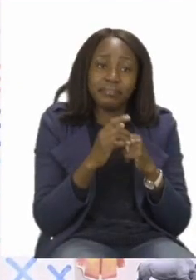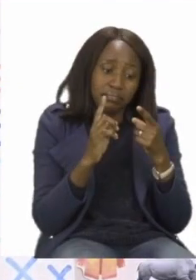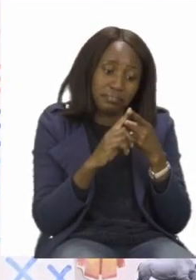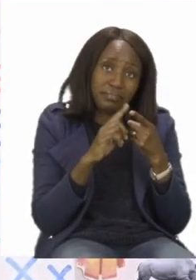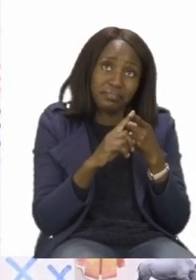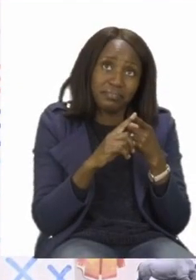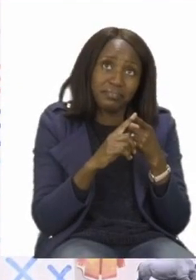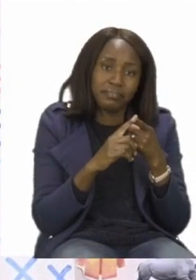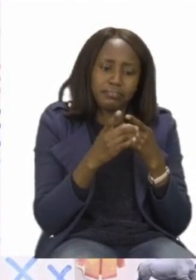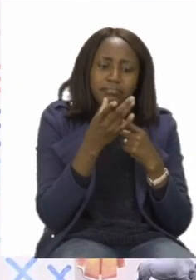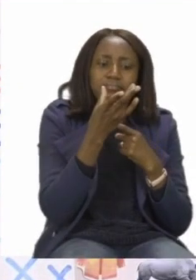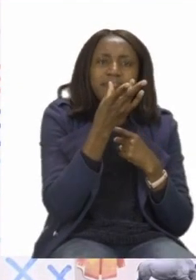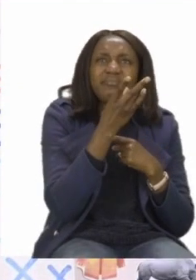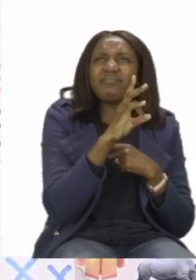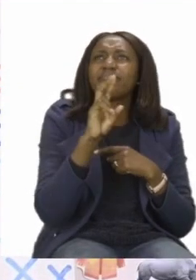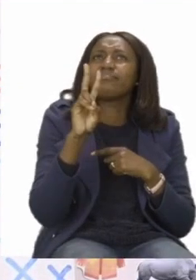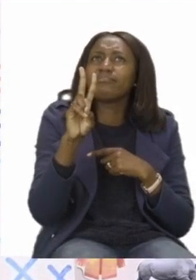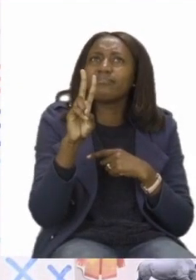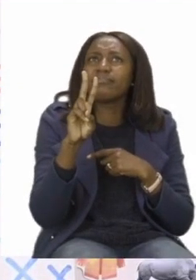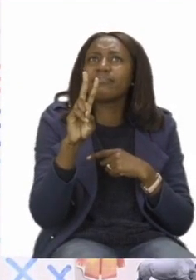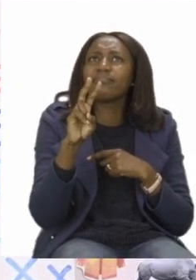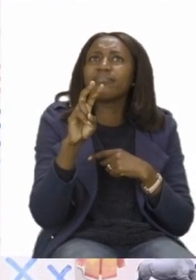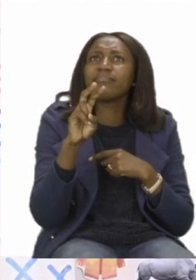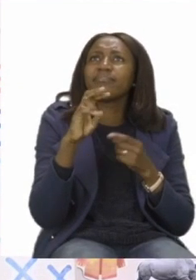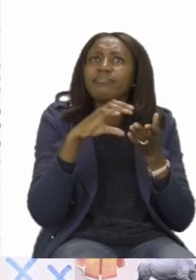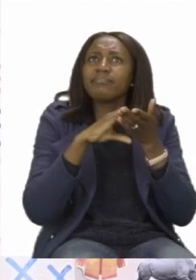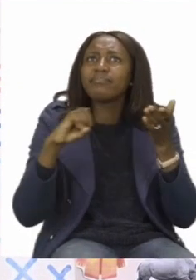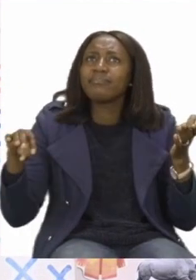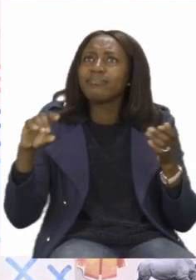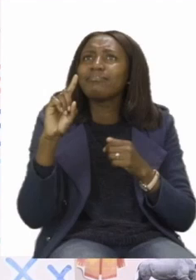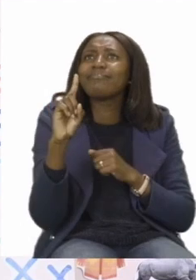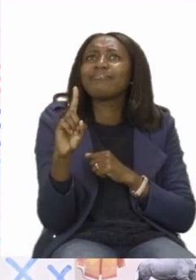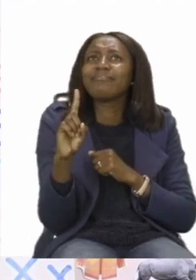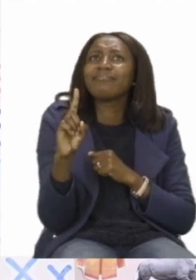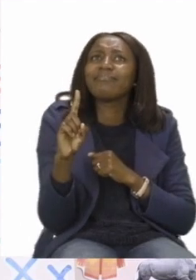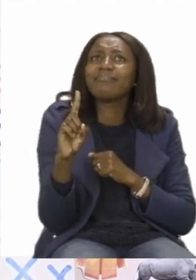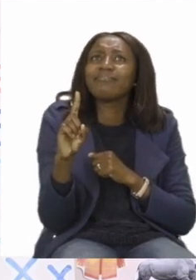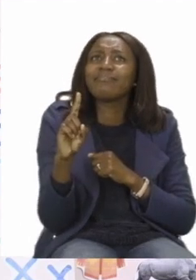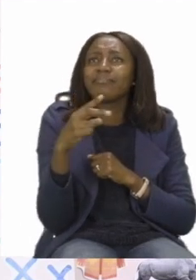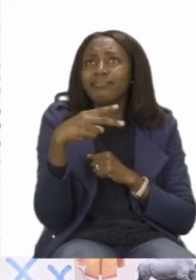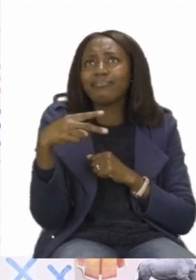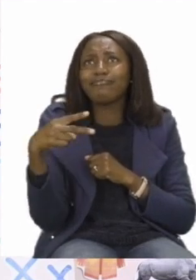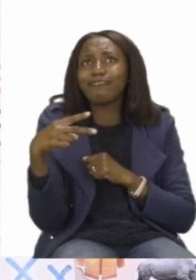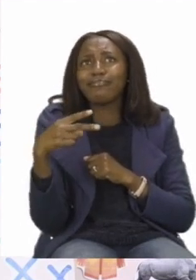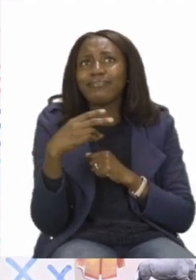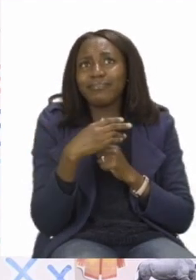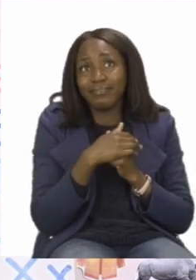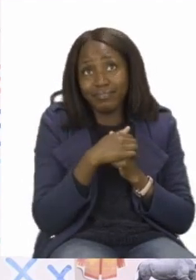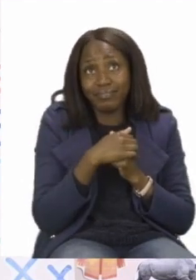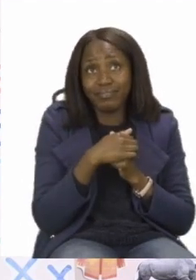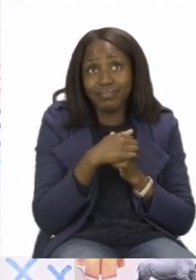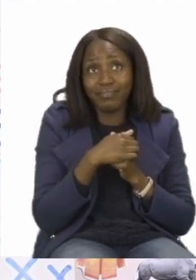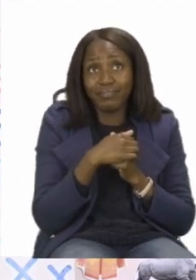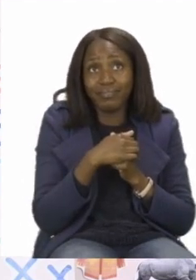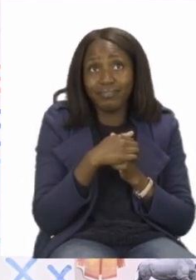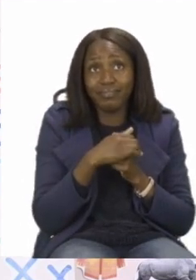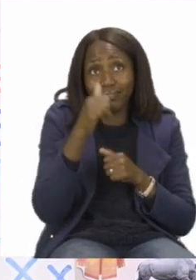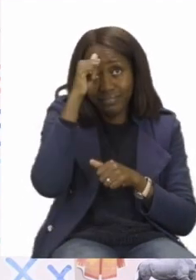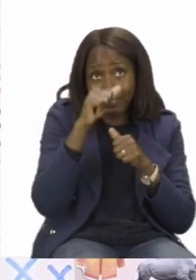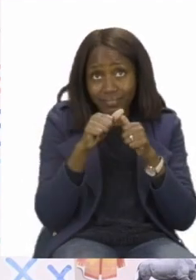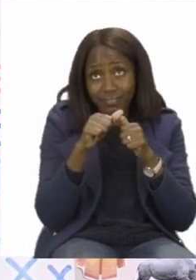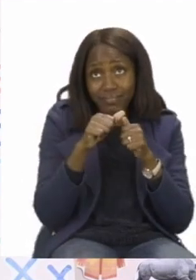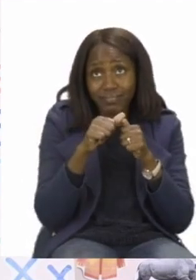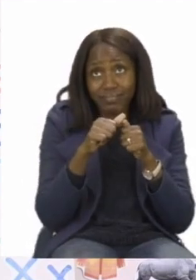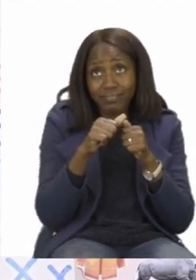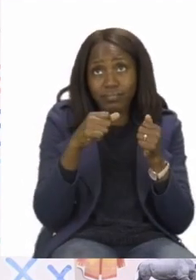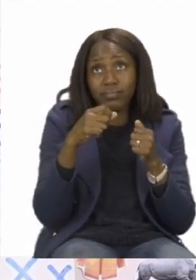is 72 minus 1 equals. Remember, to minus is to take